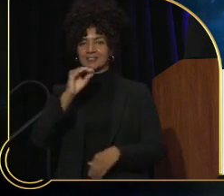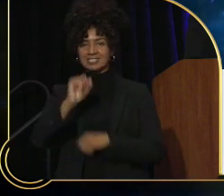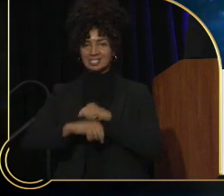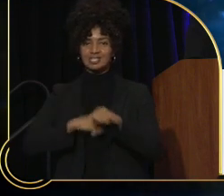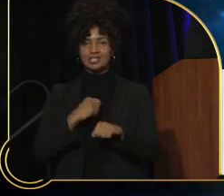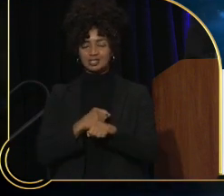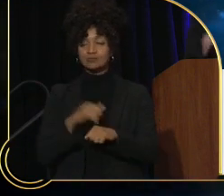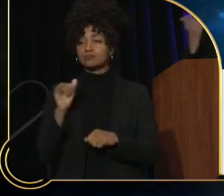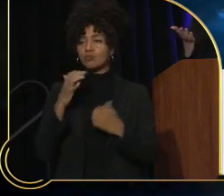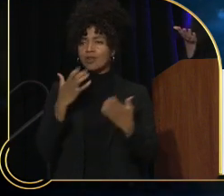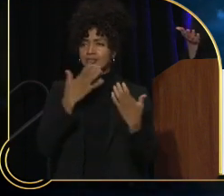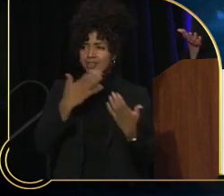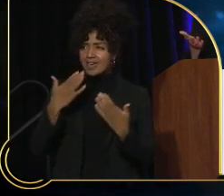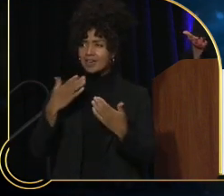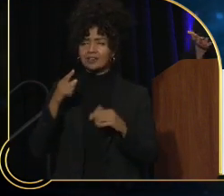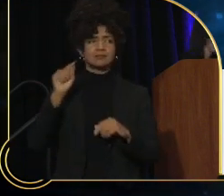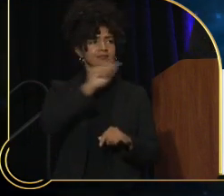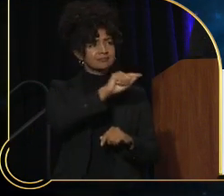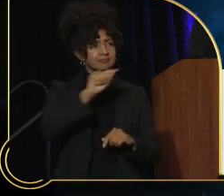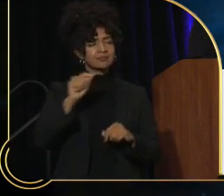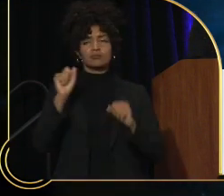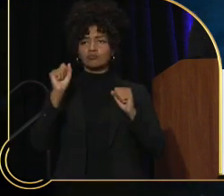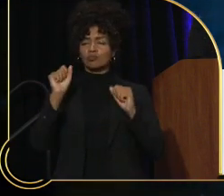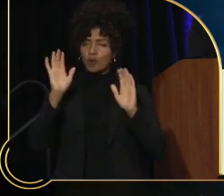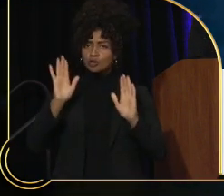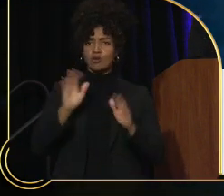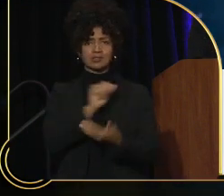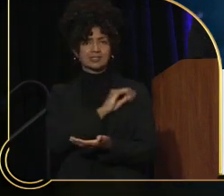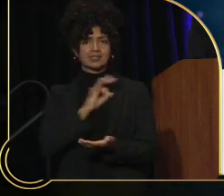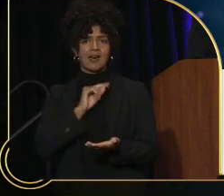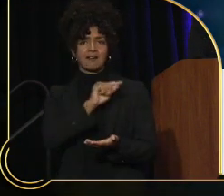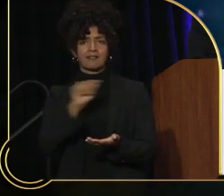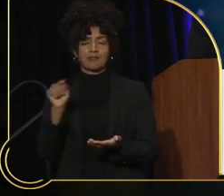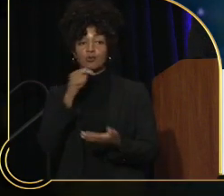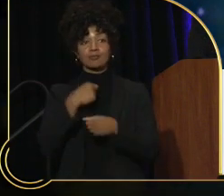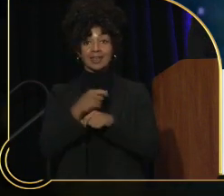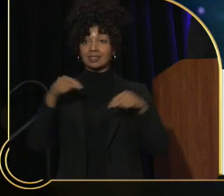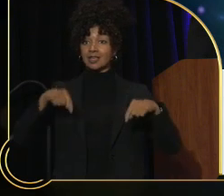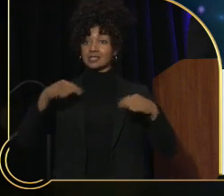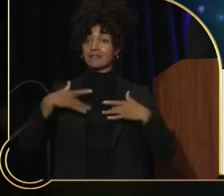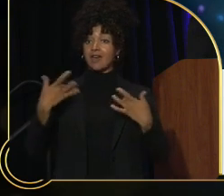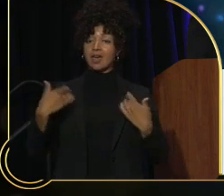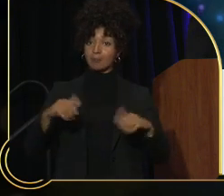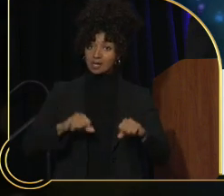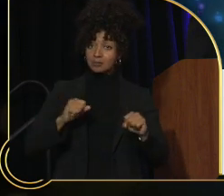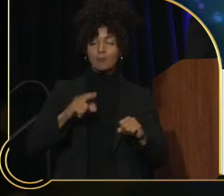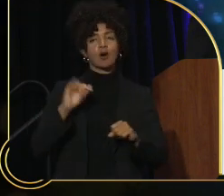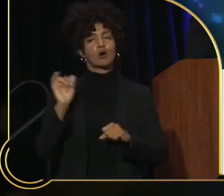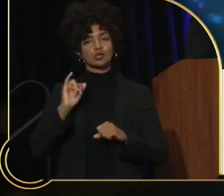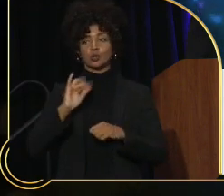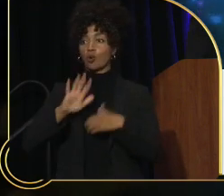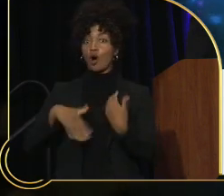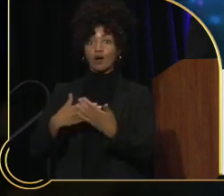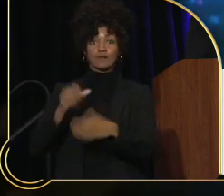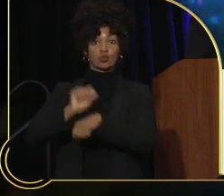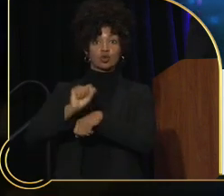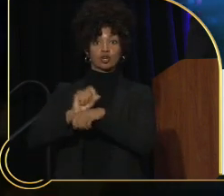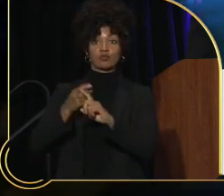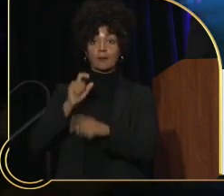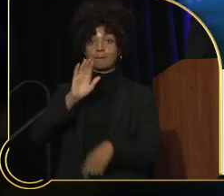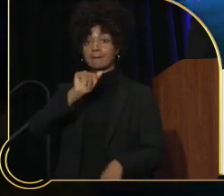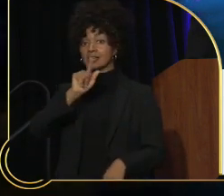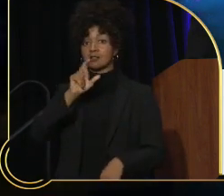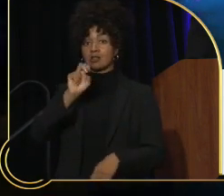wonderful staff who not only made this event possible, but who make the brave, smart work of the Bazelon Center possible every single